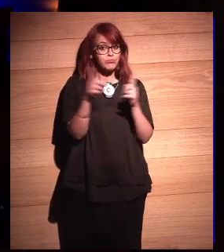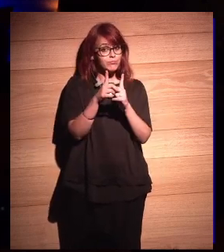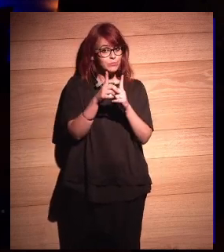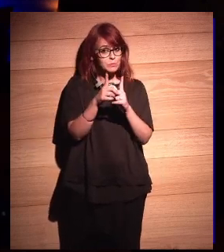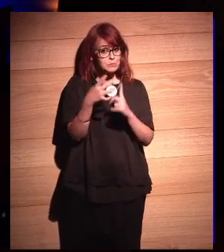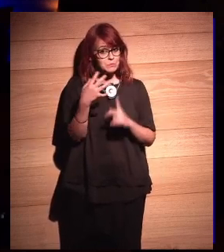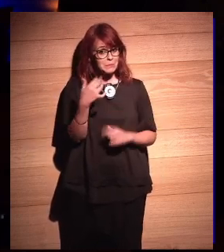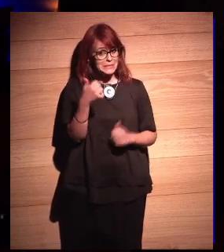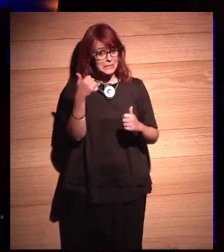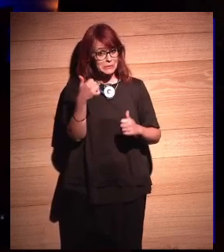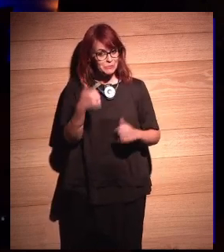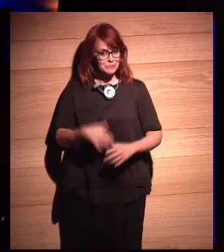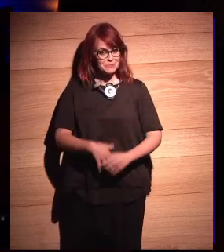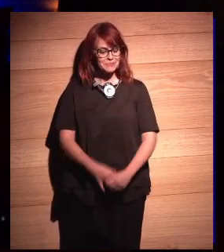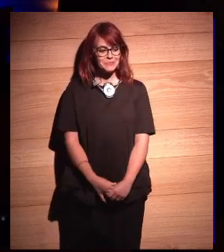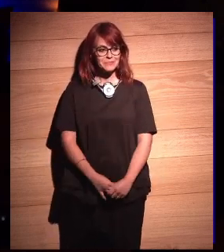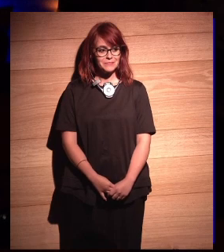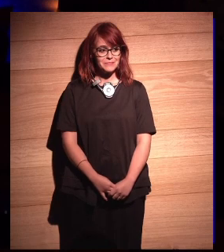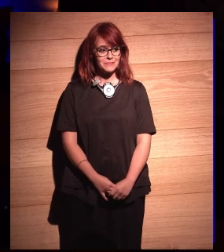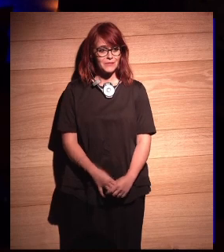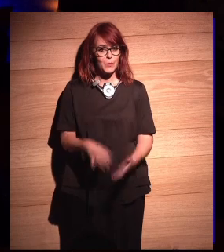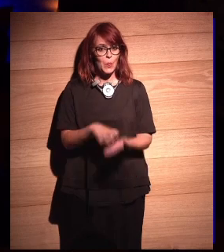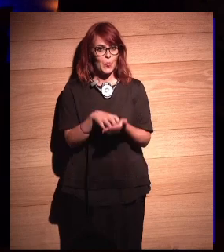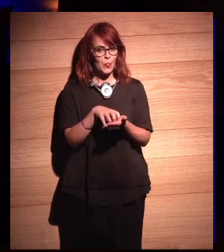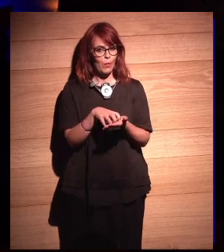Which one shall I do?